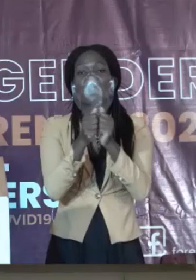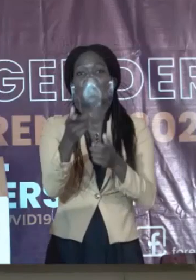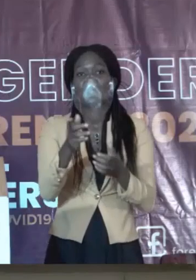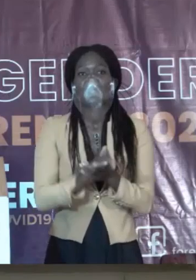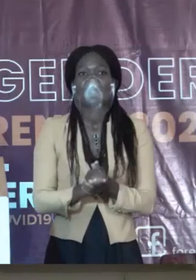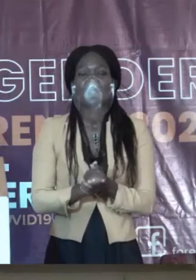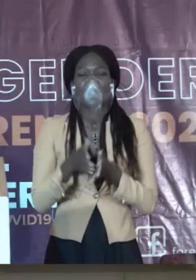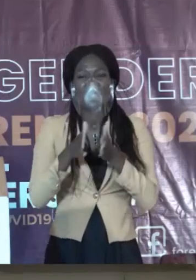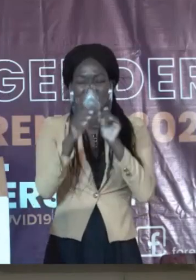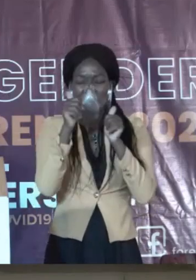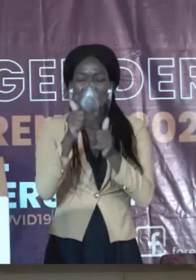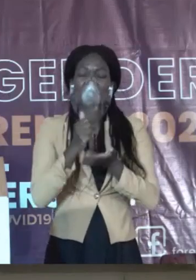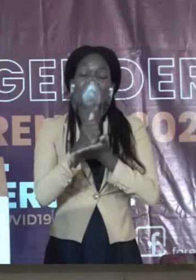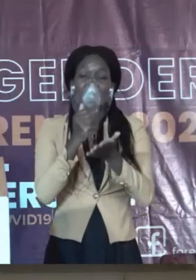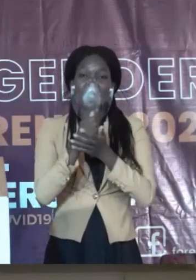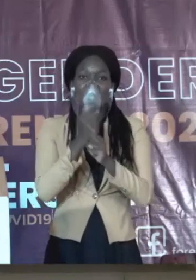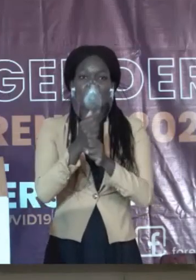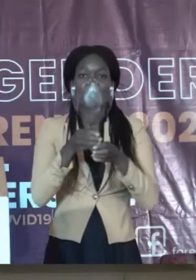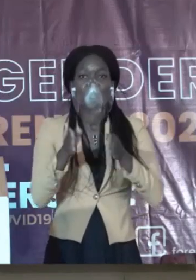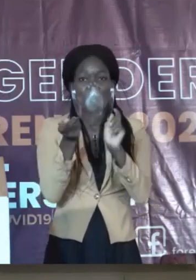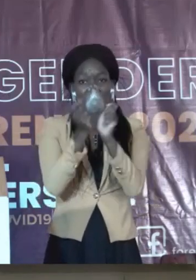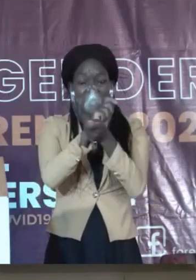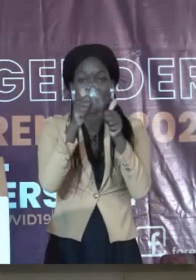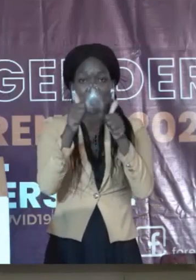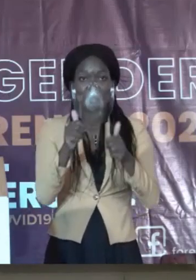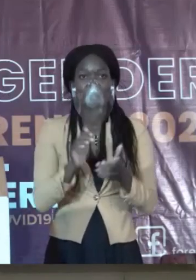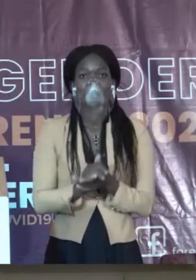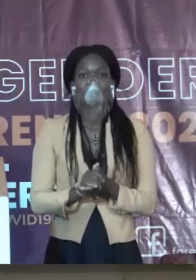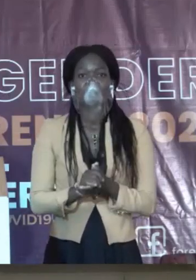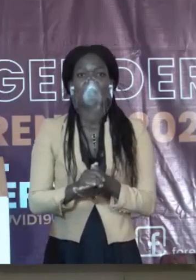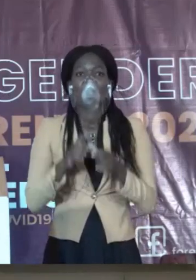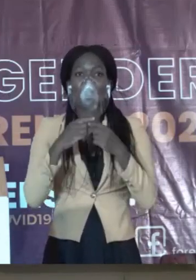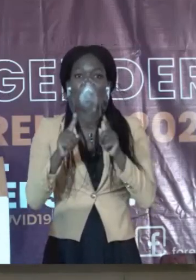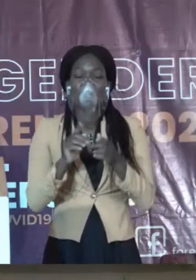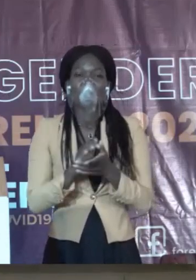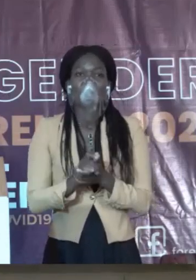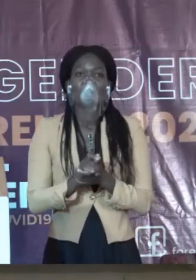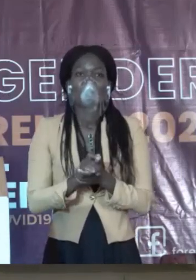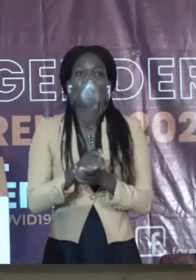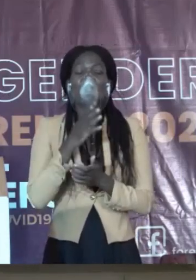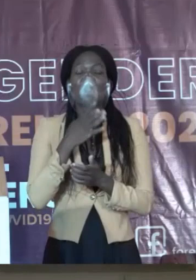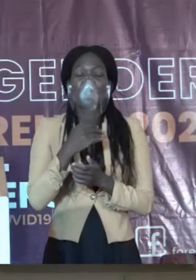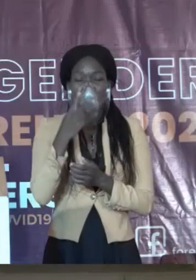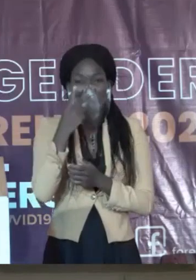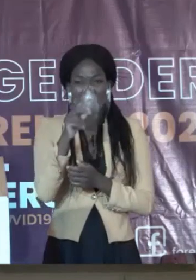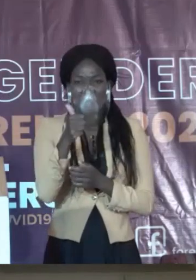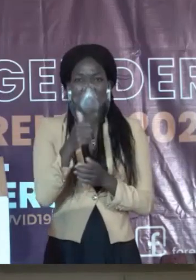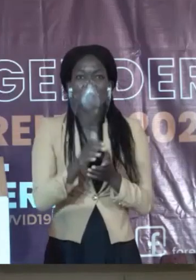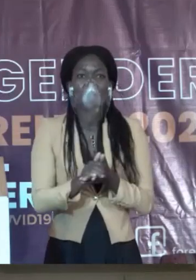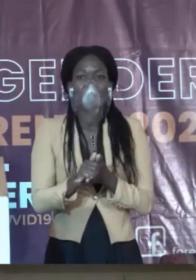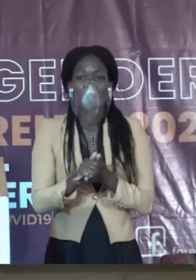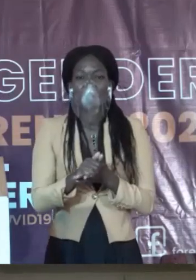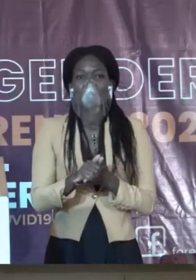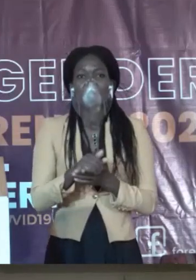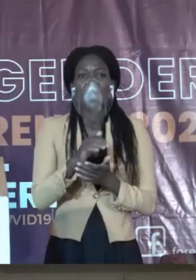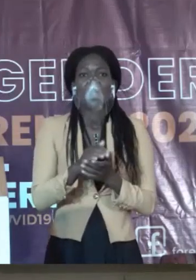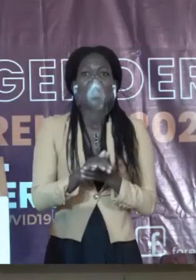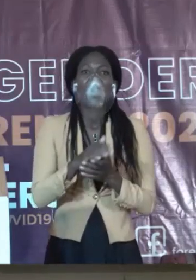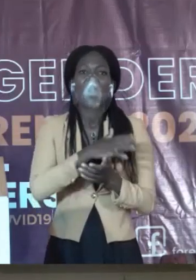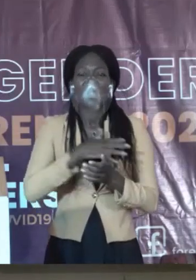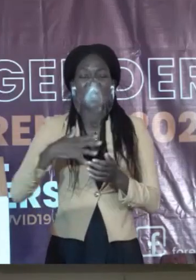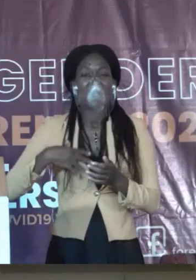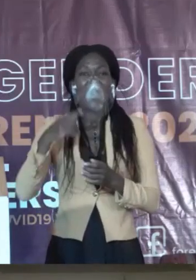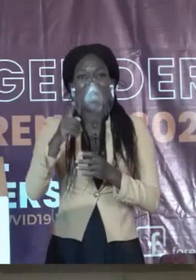powerful, but always making sure that we are giving primacy to the fact that women have historically and traditionally been marginalized